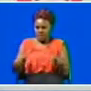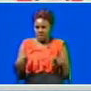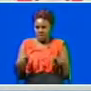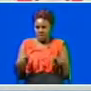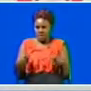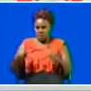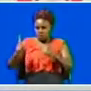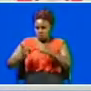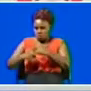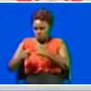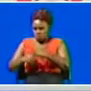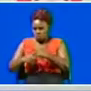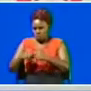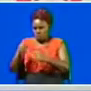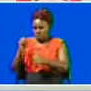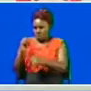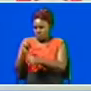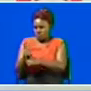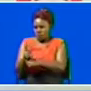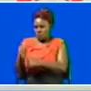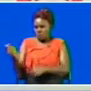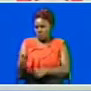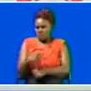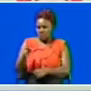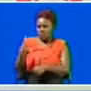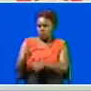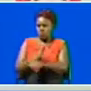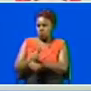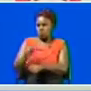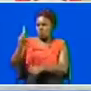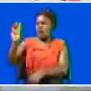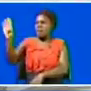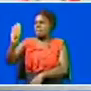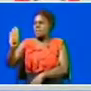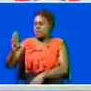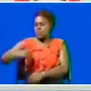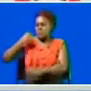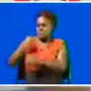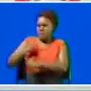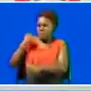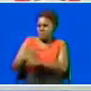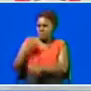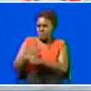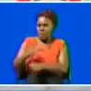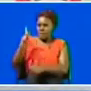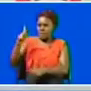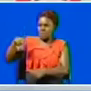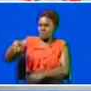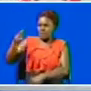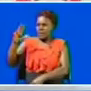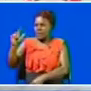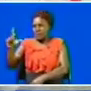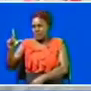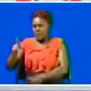months. In that 12 months, we have spent $1 billion on the operations of KPRL, the